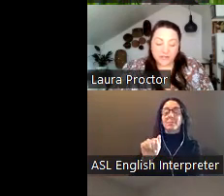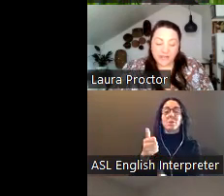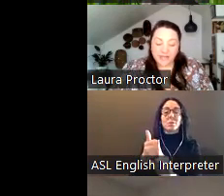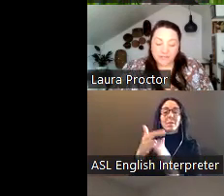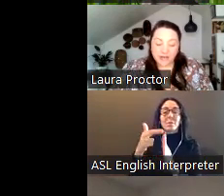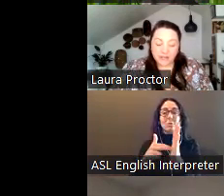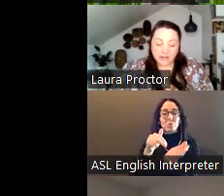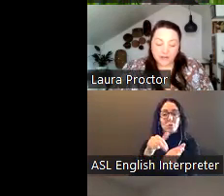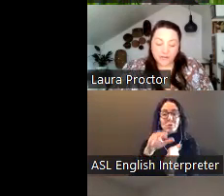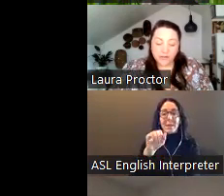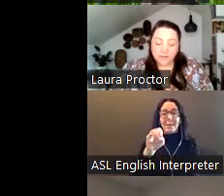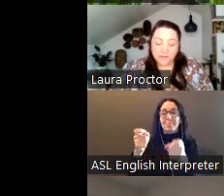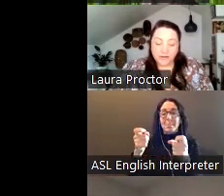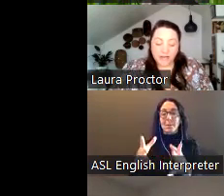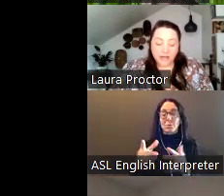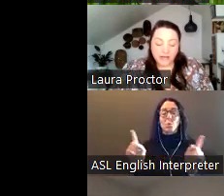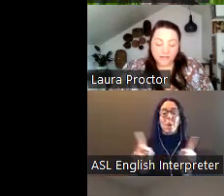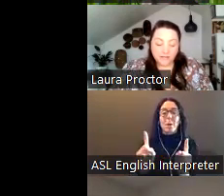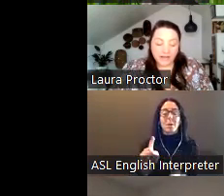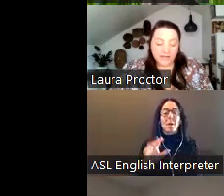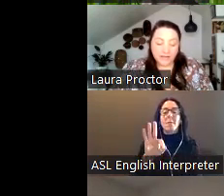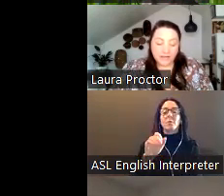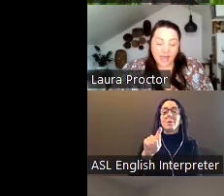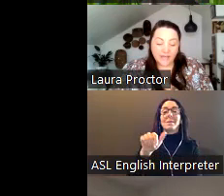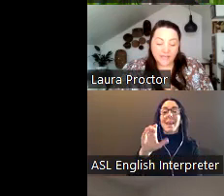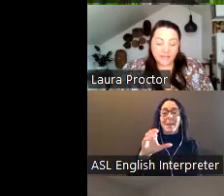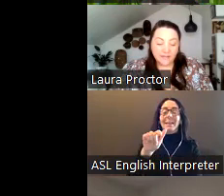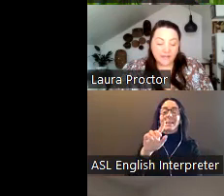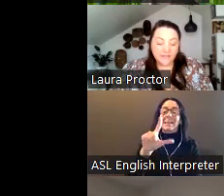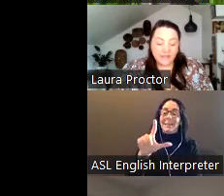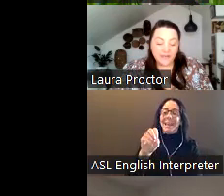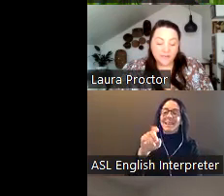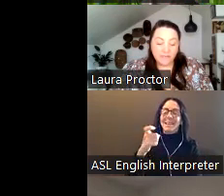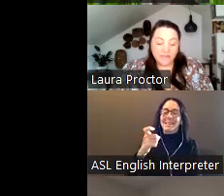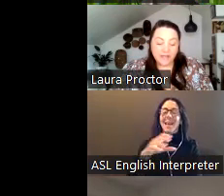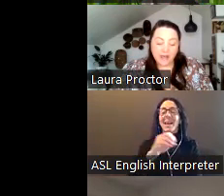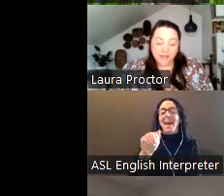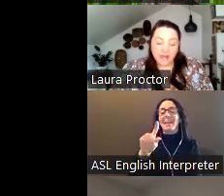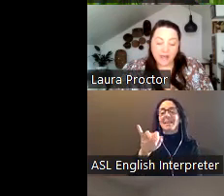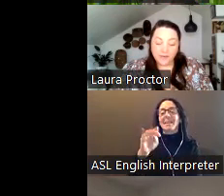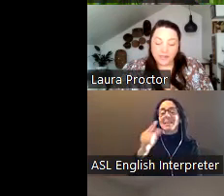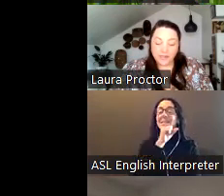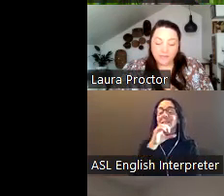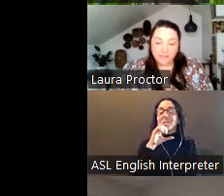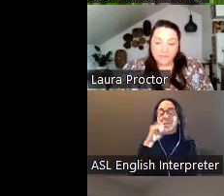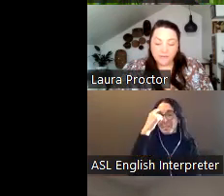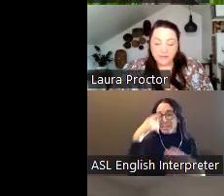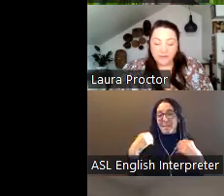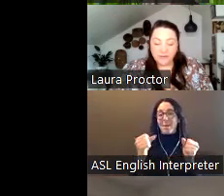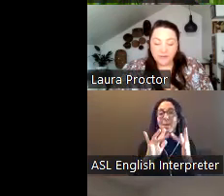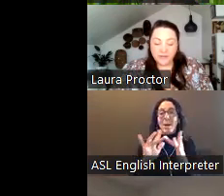registered nurse case manager with the Frontenac, Lennox, and Addington Seniors Mental Health Outreach